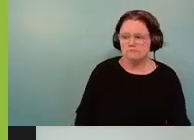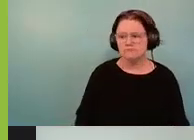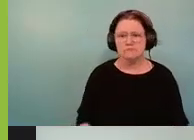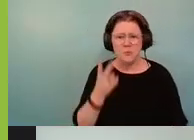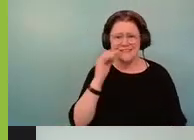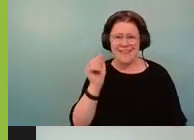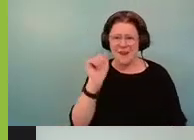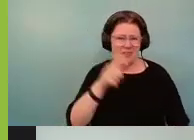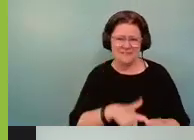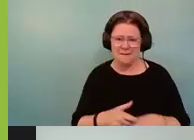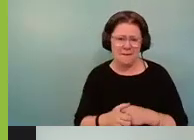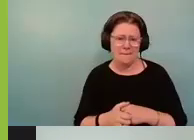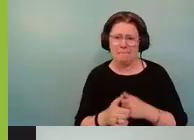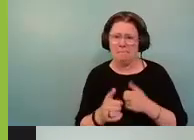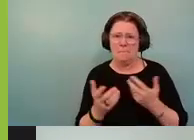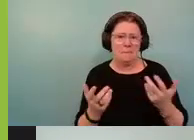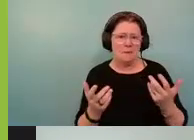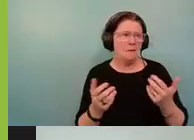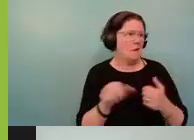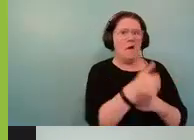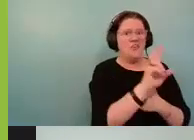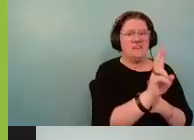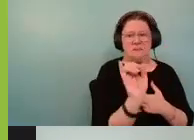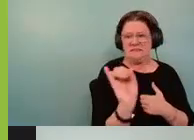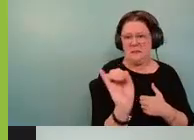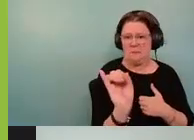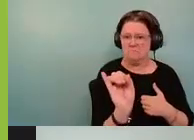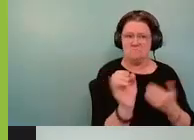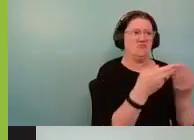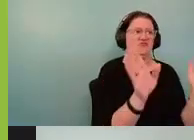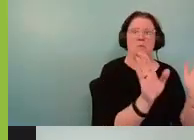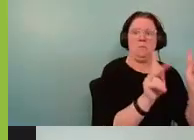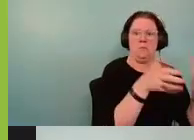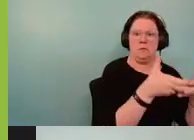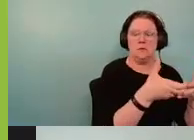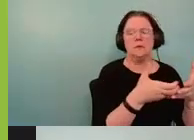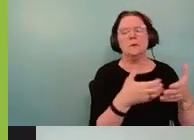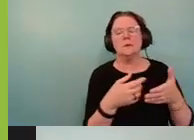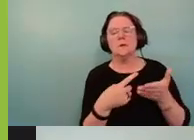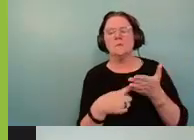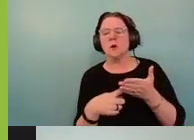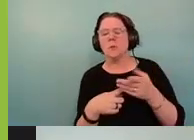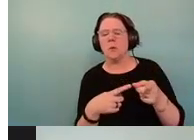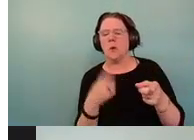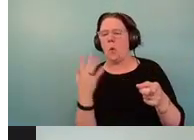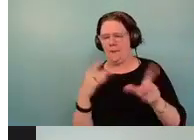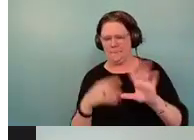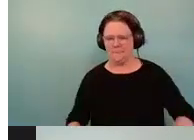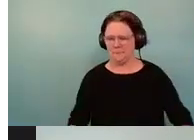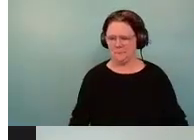see around other victims as well. But we'll talk a little bit about why that